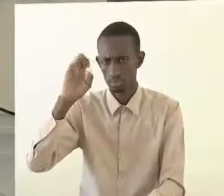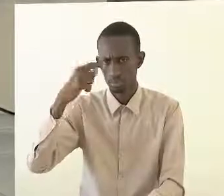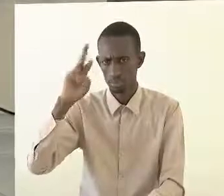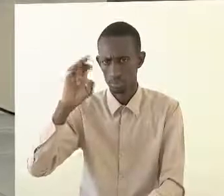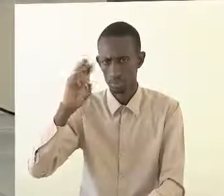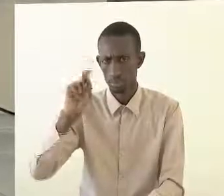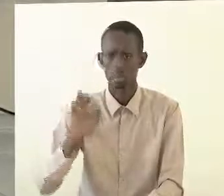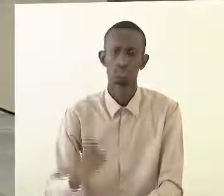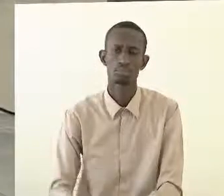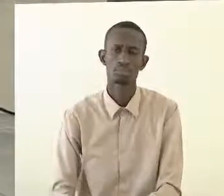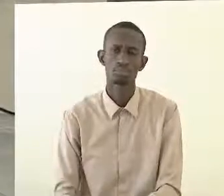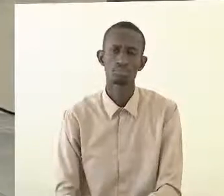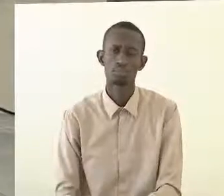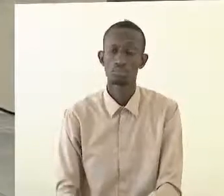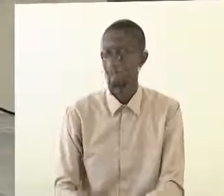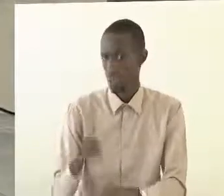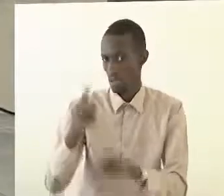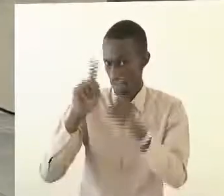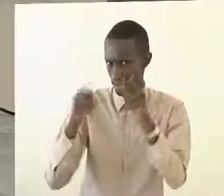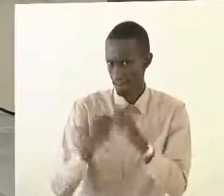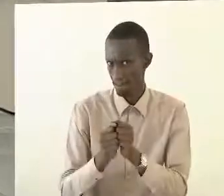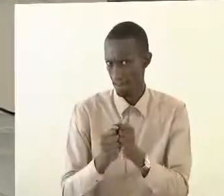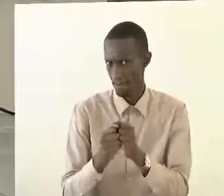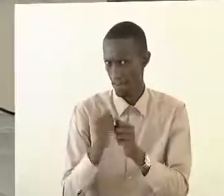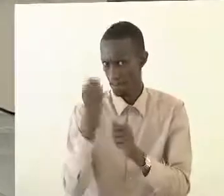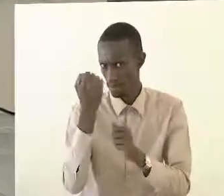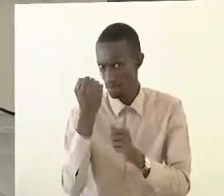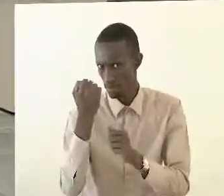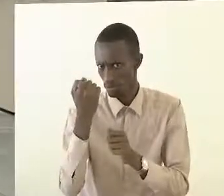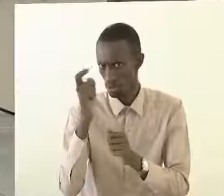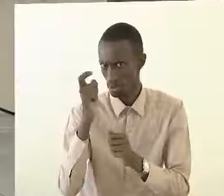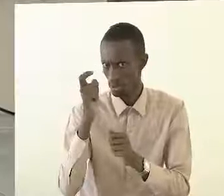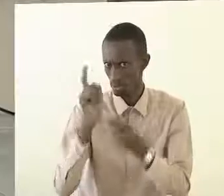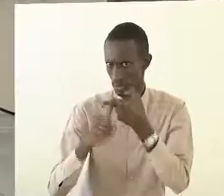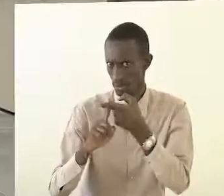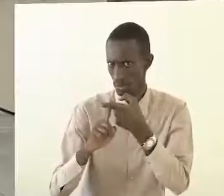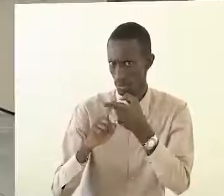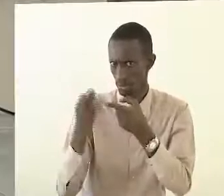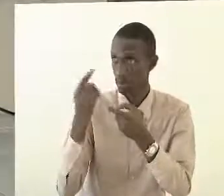integral becomes 5x plus 3 is here. That is